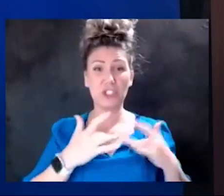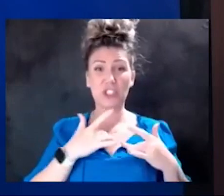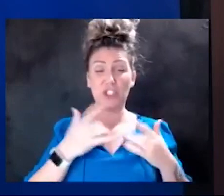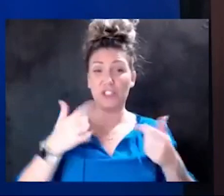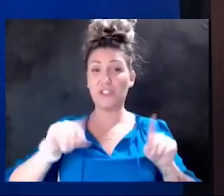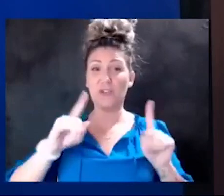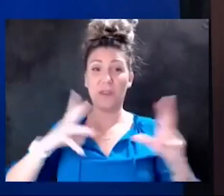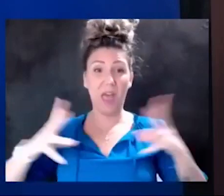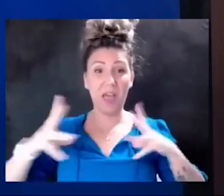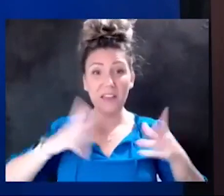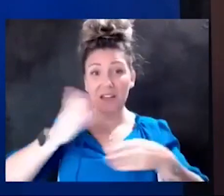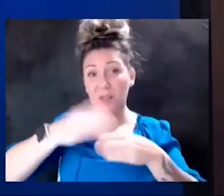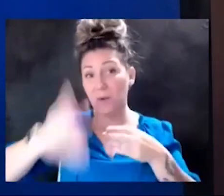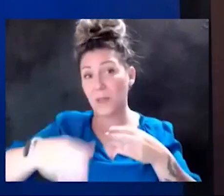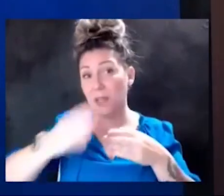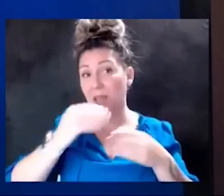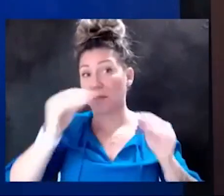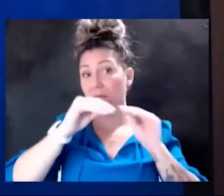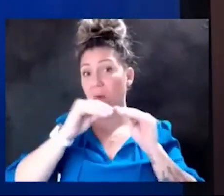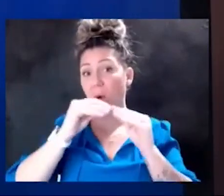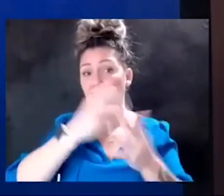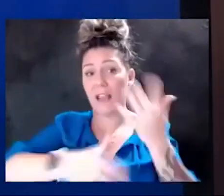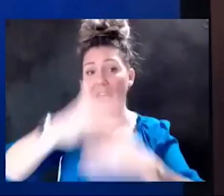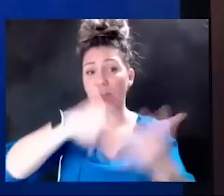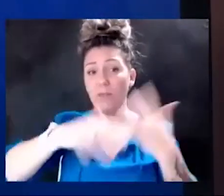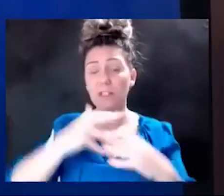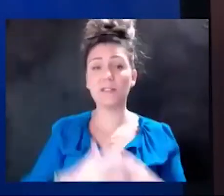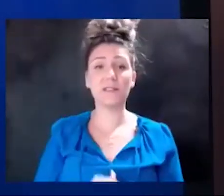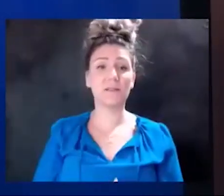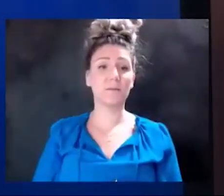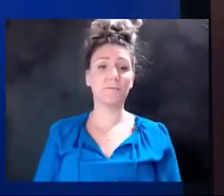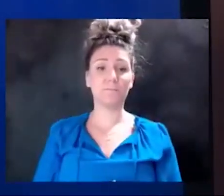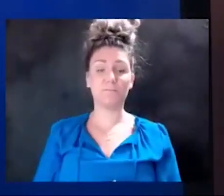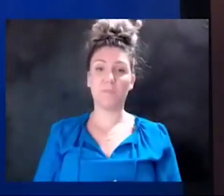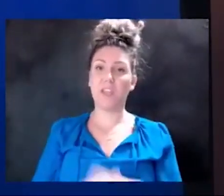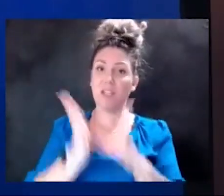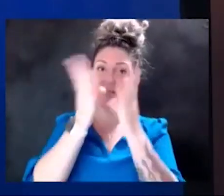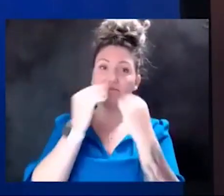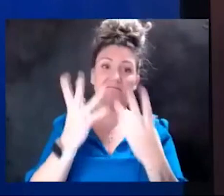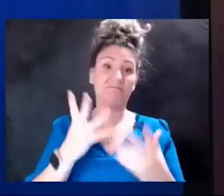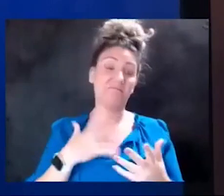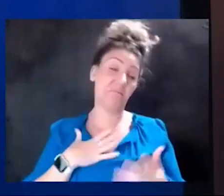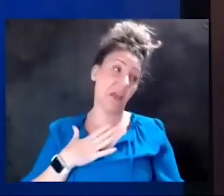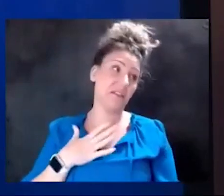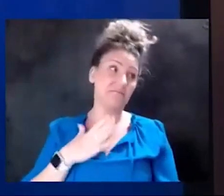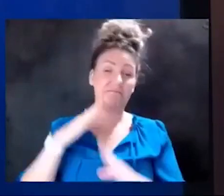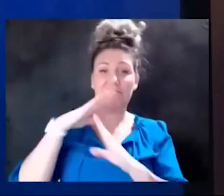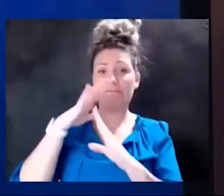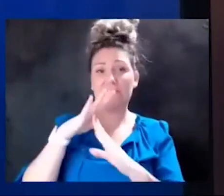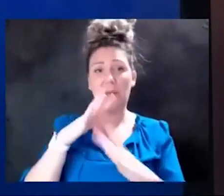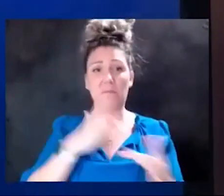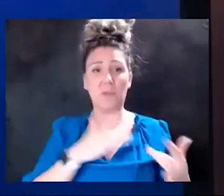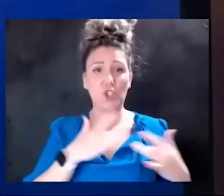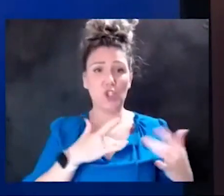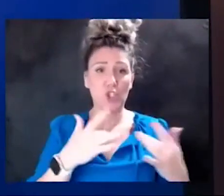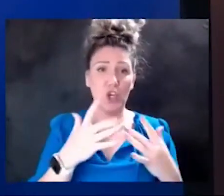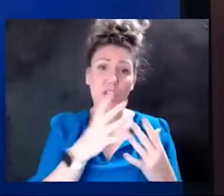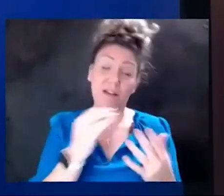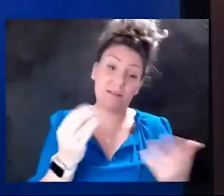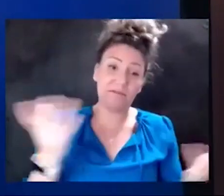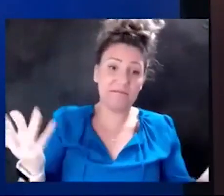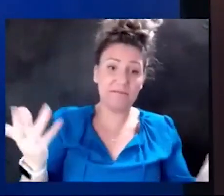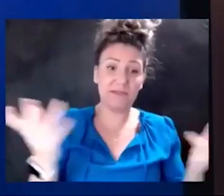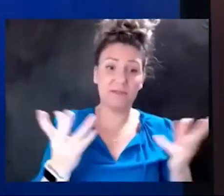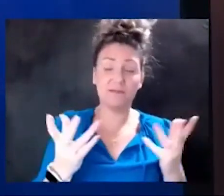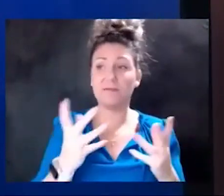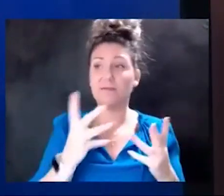weekend, or gatherings? You know, I'll tell you my main concern, and we're seeing it echoed around the world right now, Cody, right? That countries are